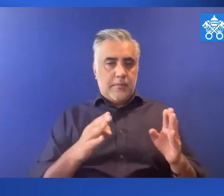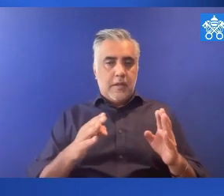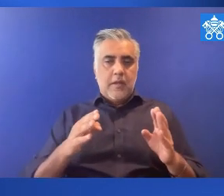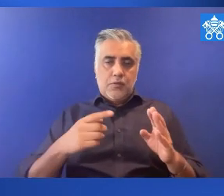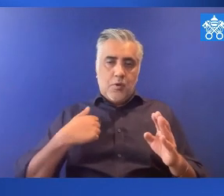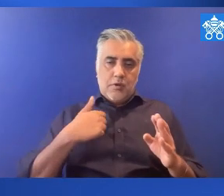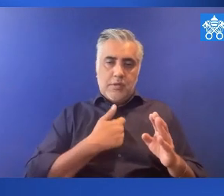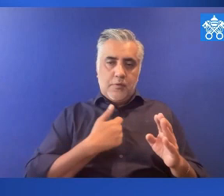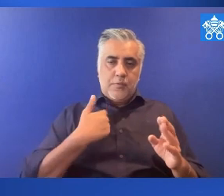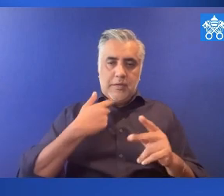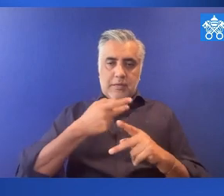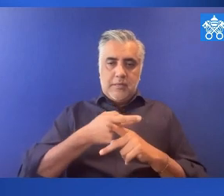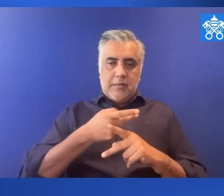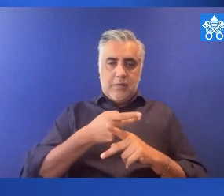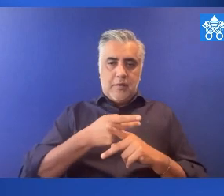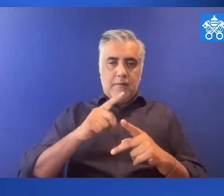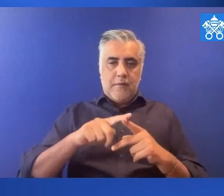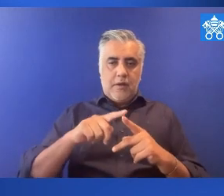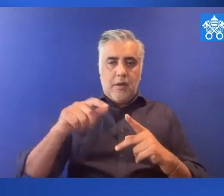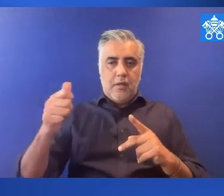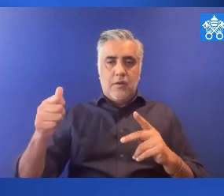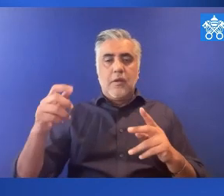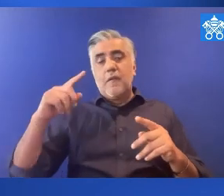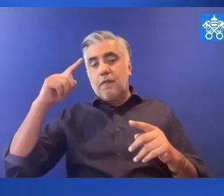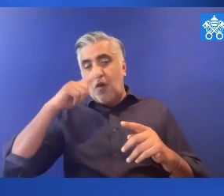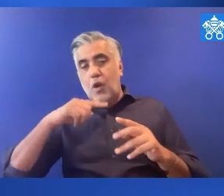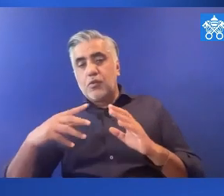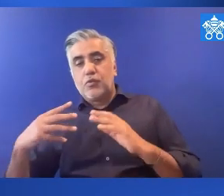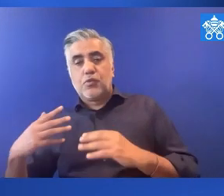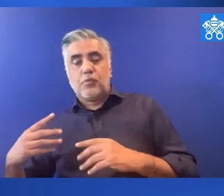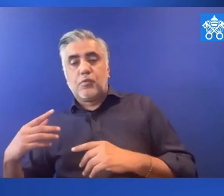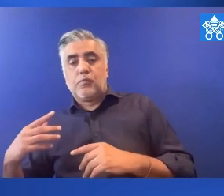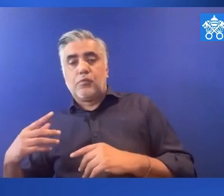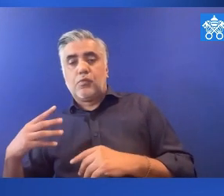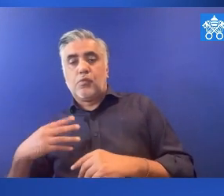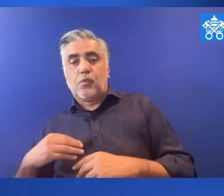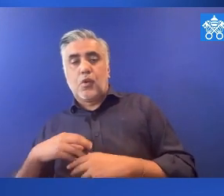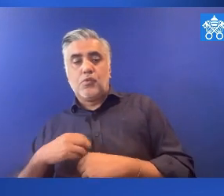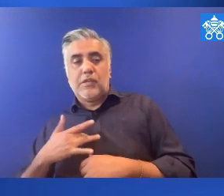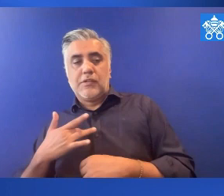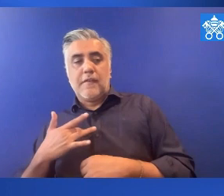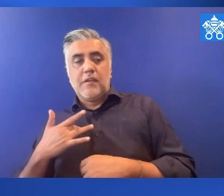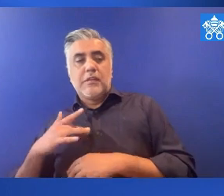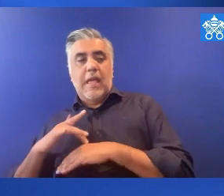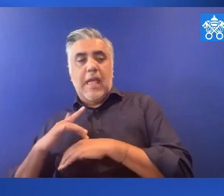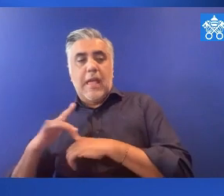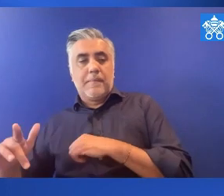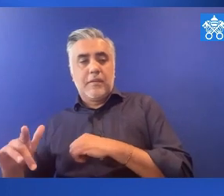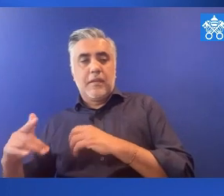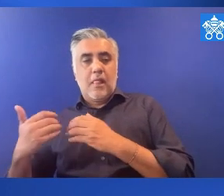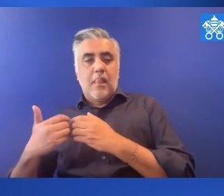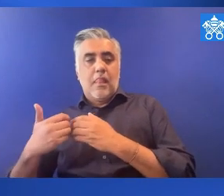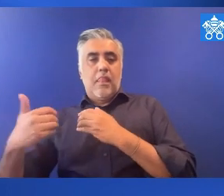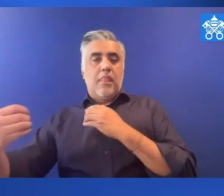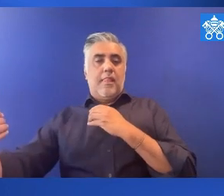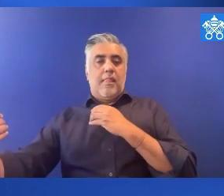They lead us to close in ourselves and not to take care of others. In the end, false consolation leaves